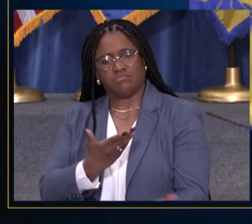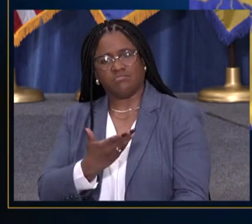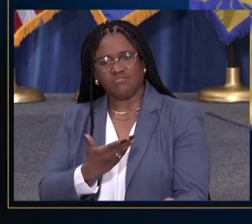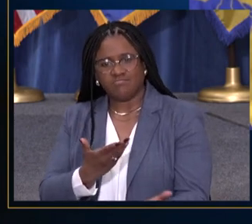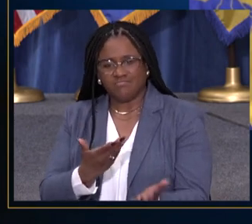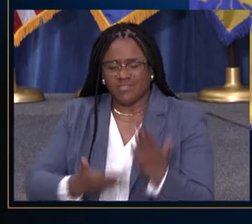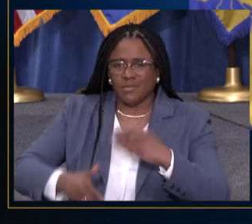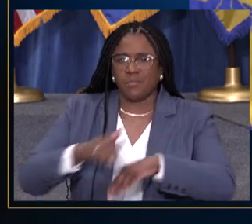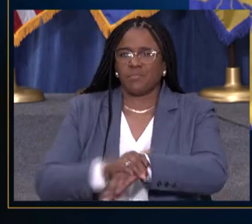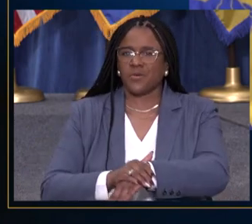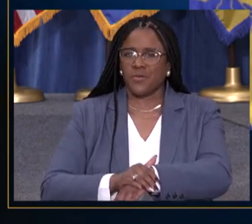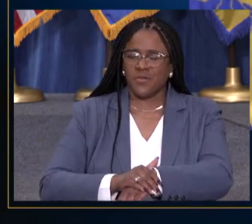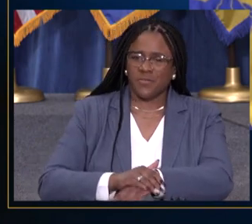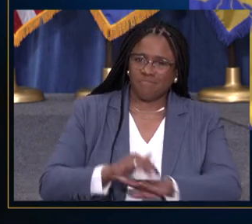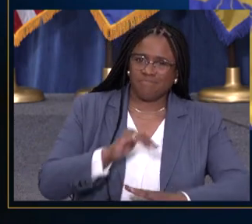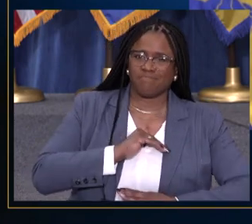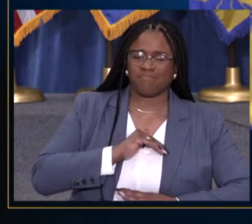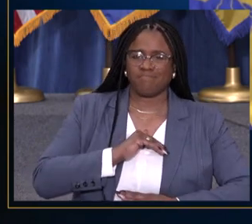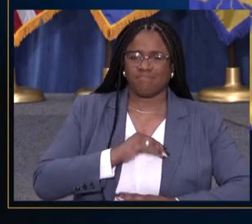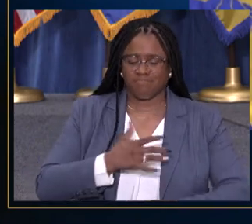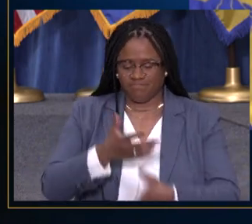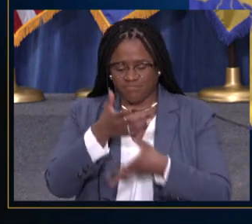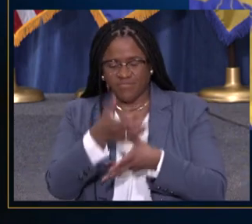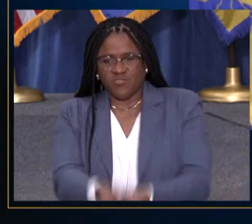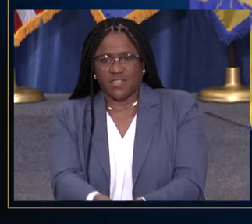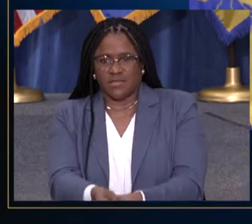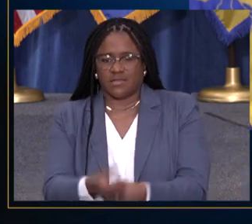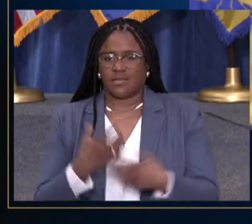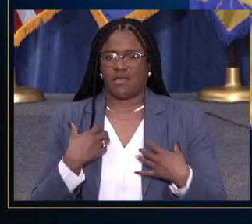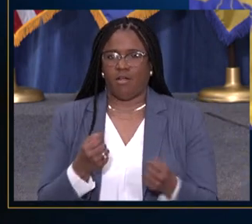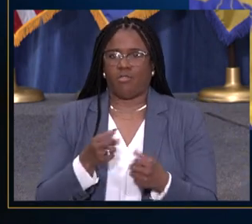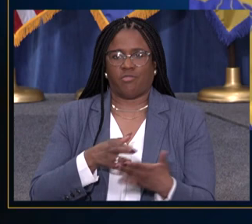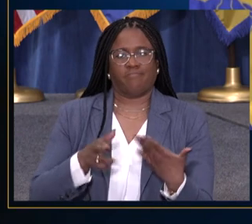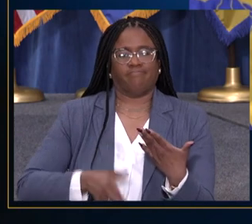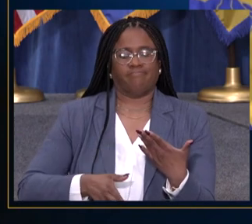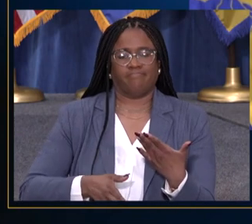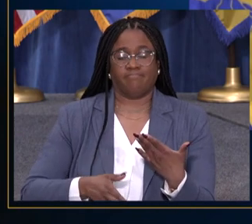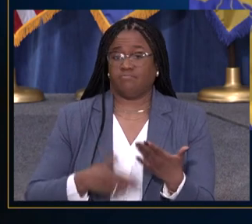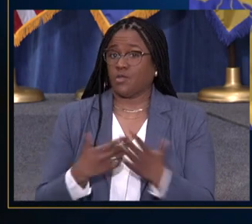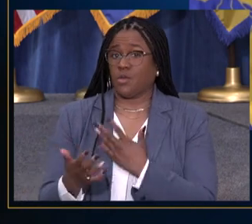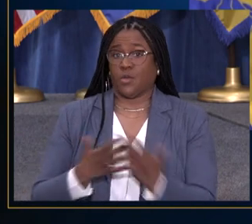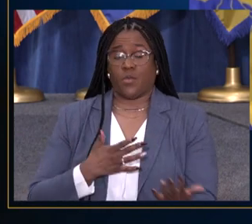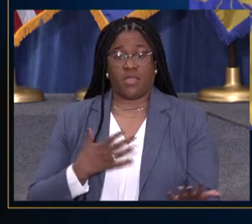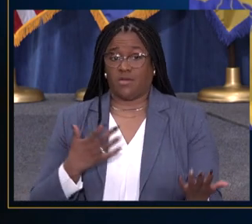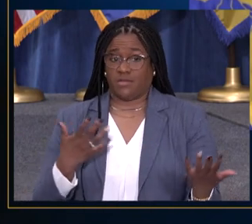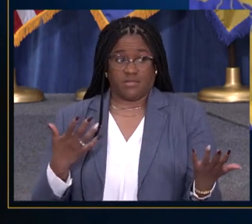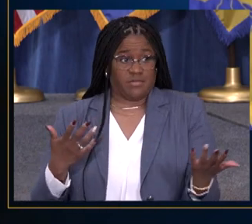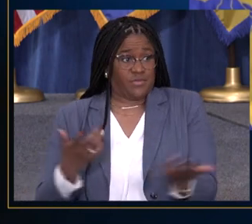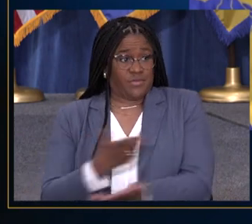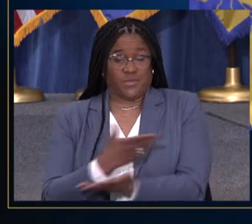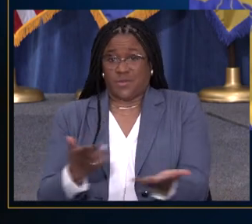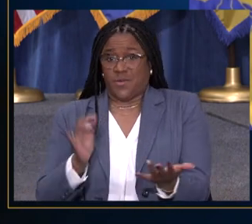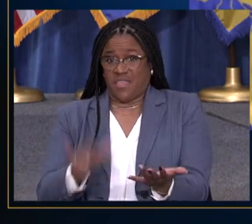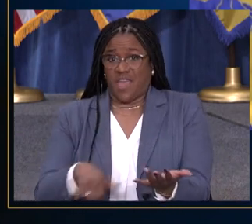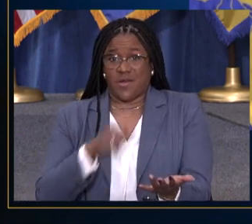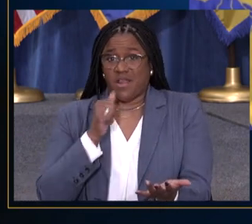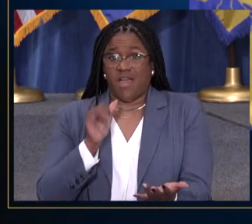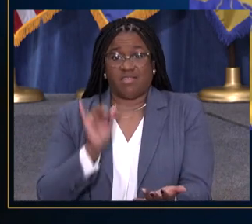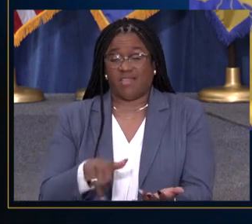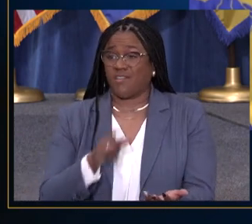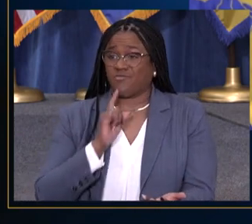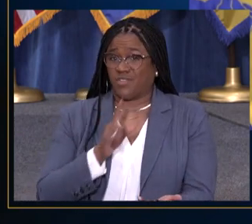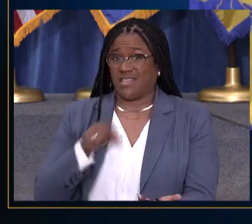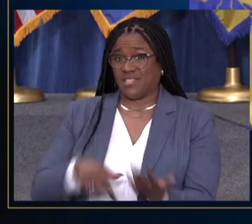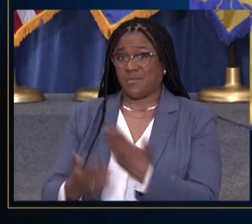patient satisfaction, trust, and health outcomes. Whether she knew it or not, that faller this morning